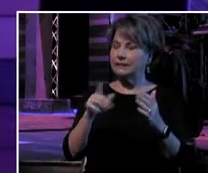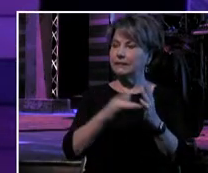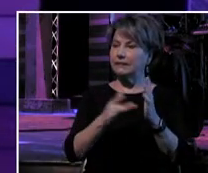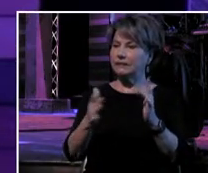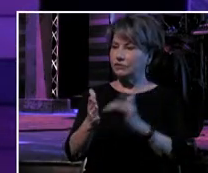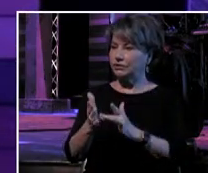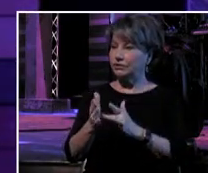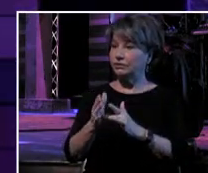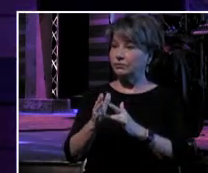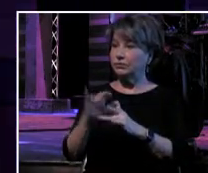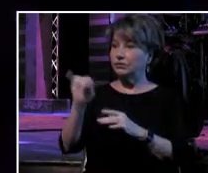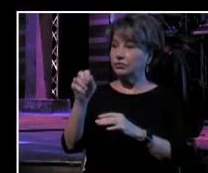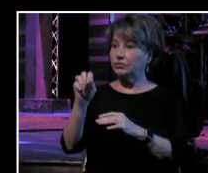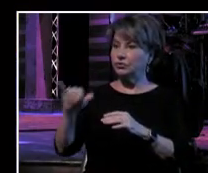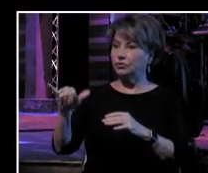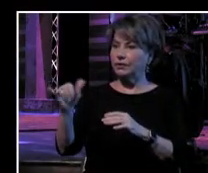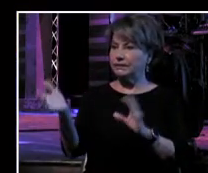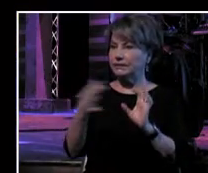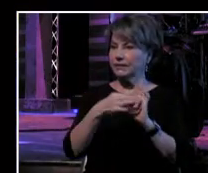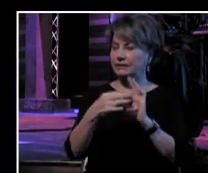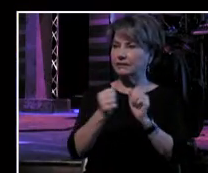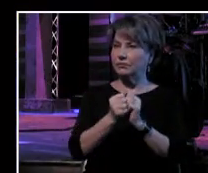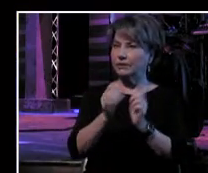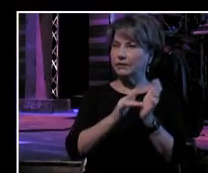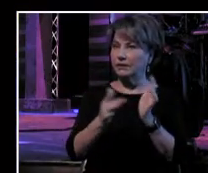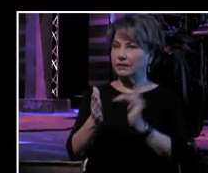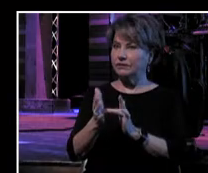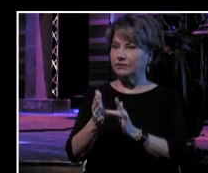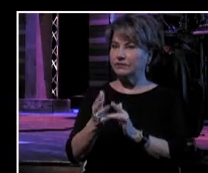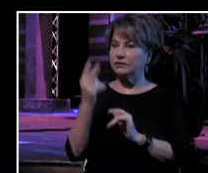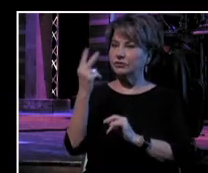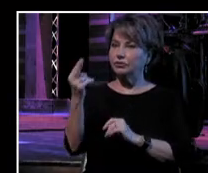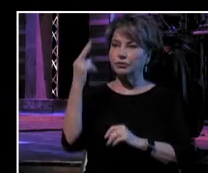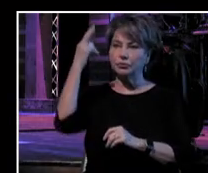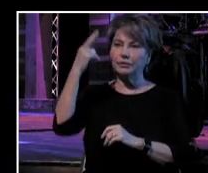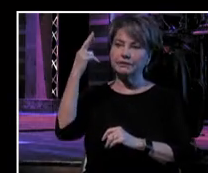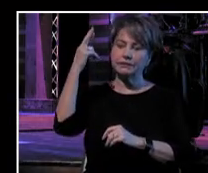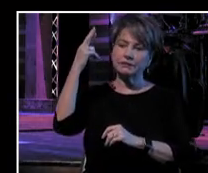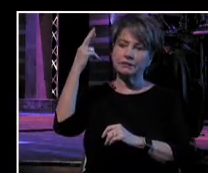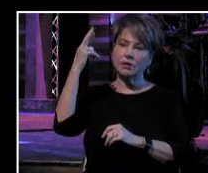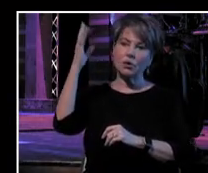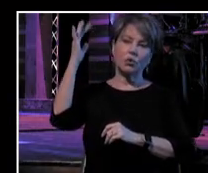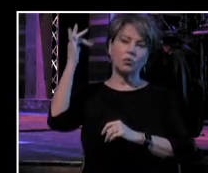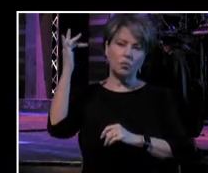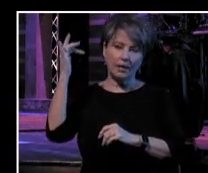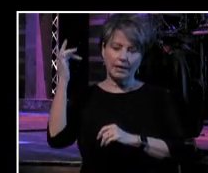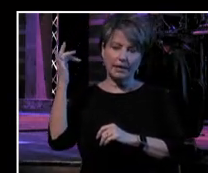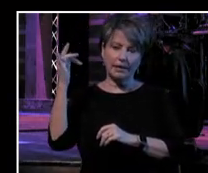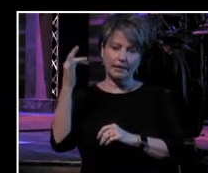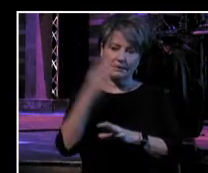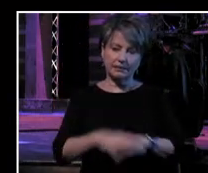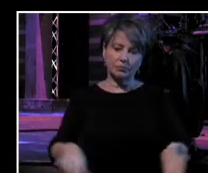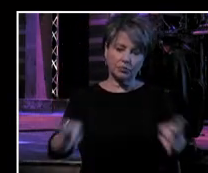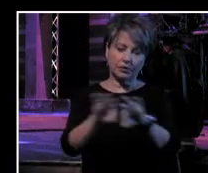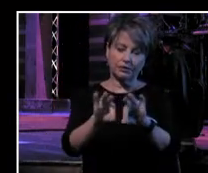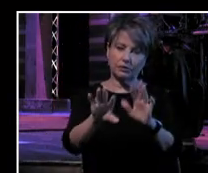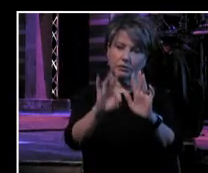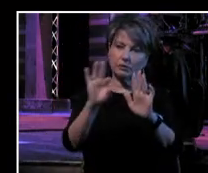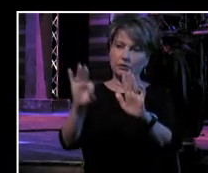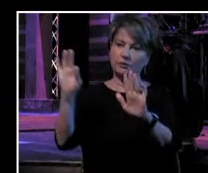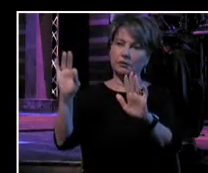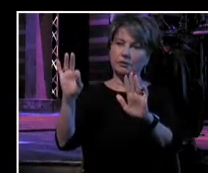is in Jesus, he's going to give you two reasons why it's so important that you find your